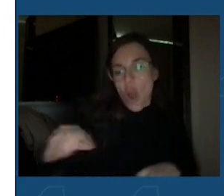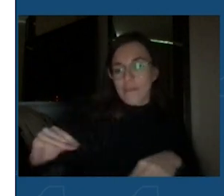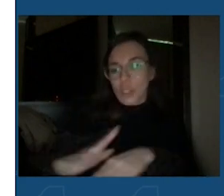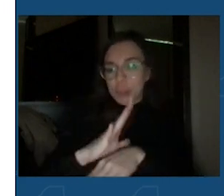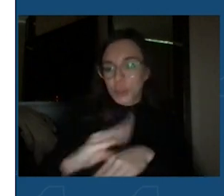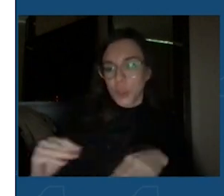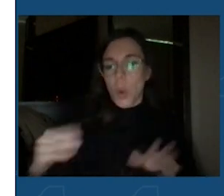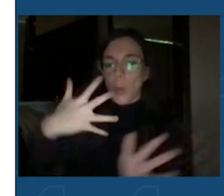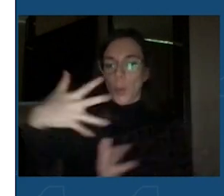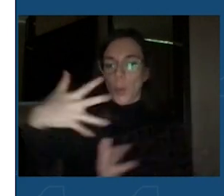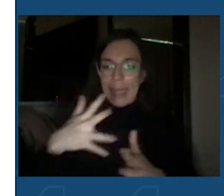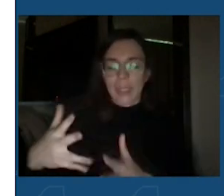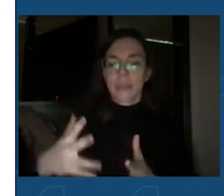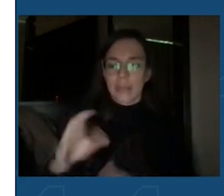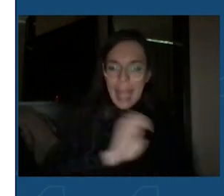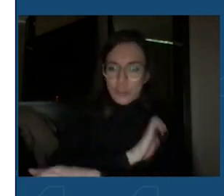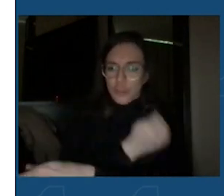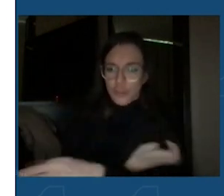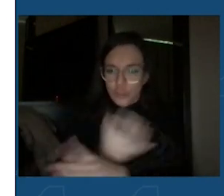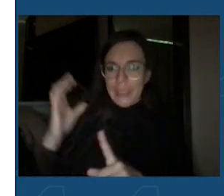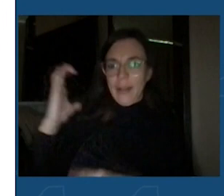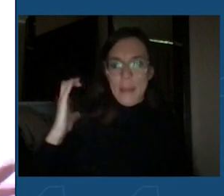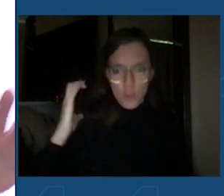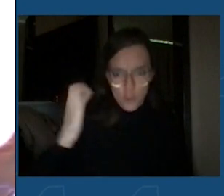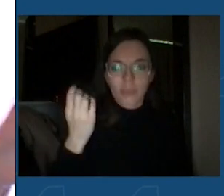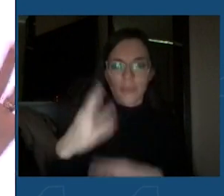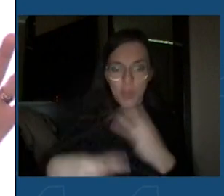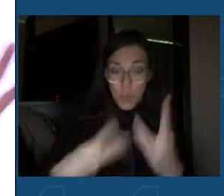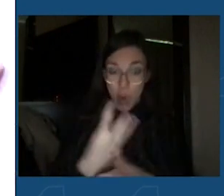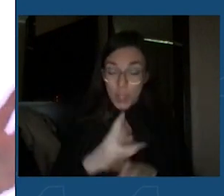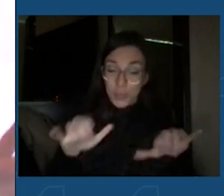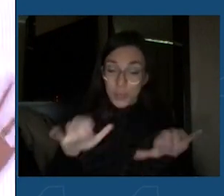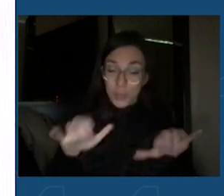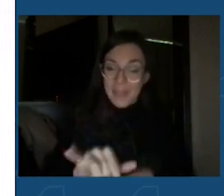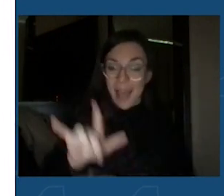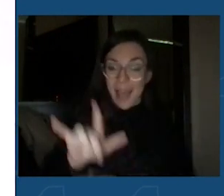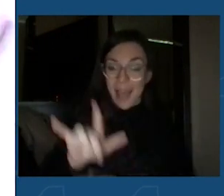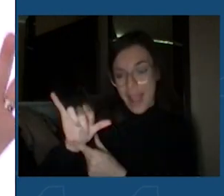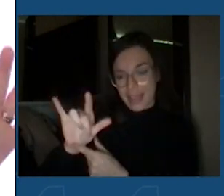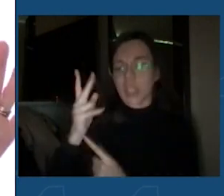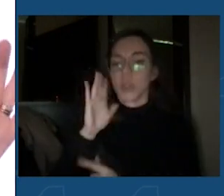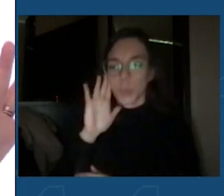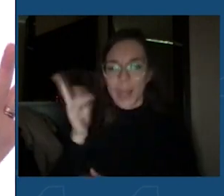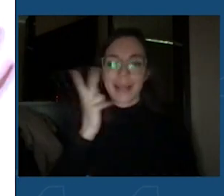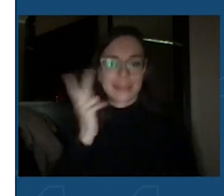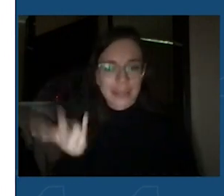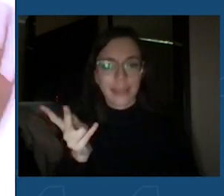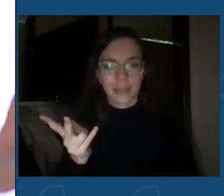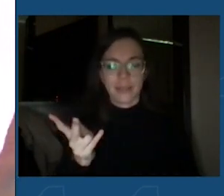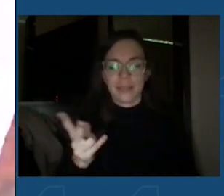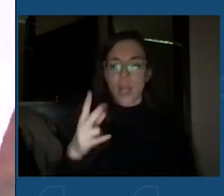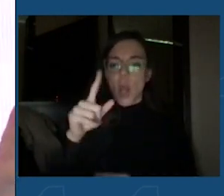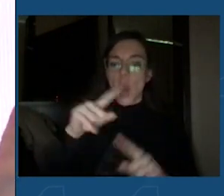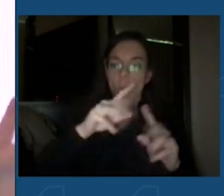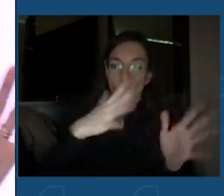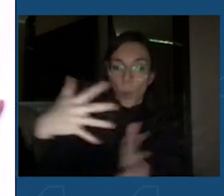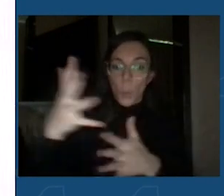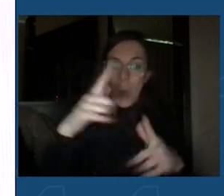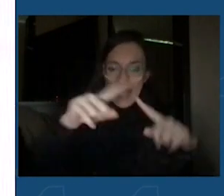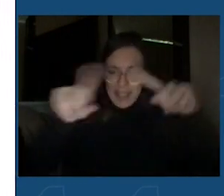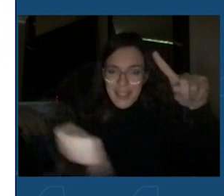country. And we're doing it right on Long Island. You're going to see wind turbines. Actually, you won't. They're 30 miles off. That was important. You're not going to see the wind